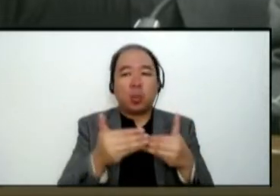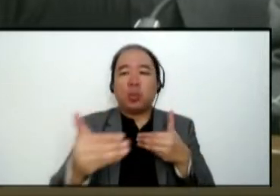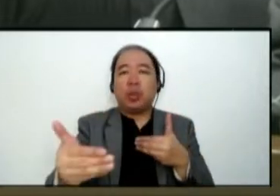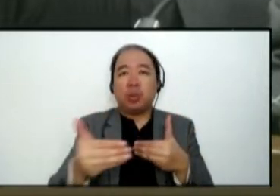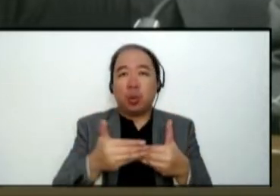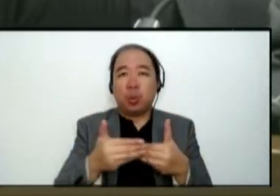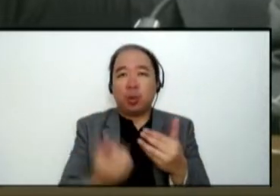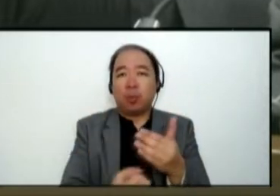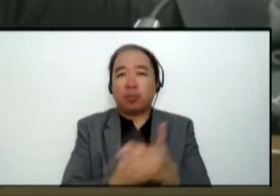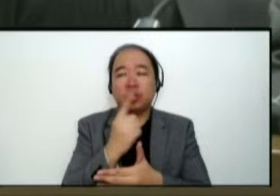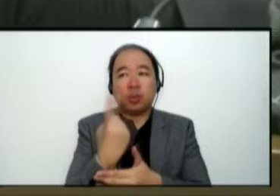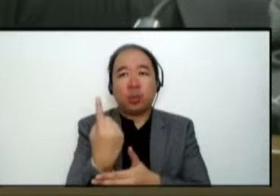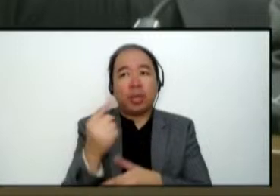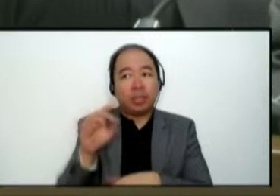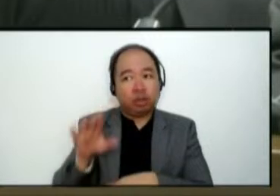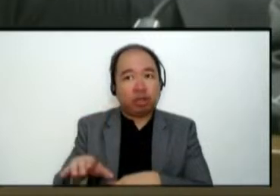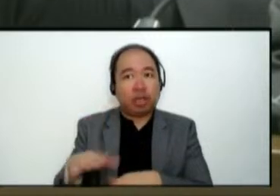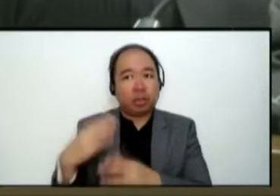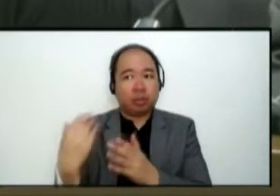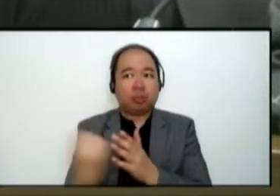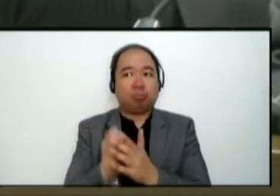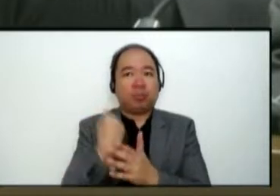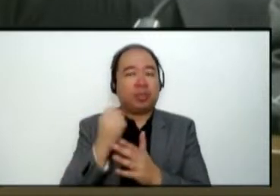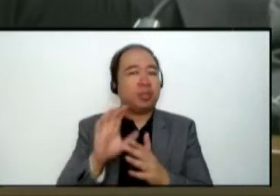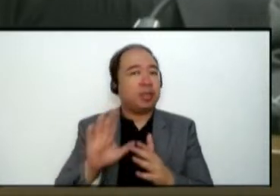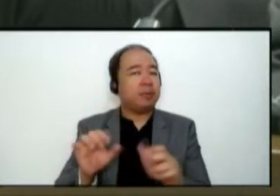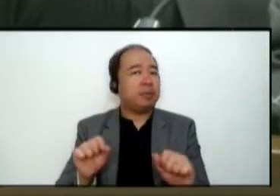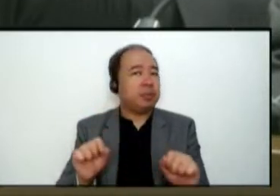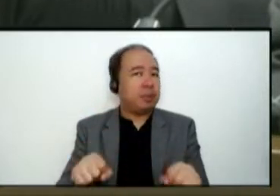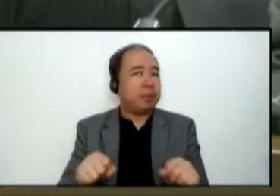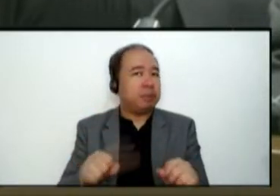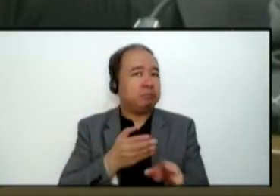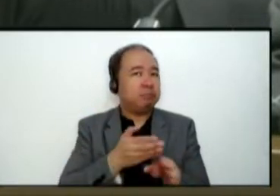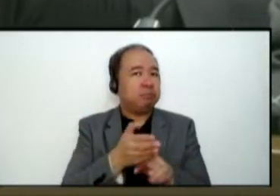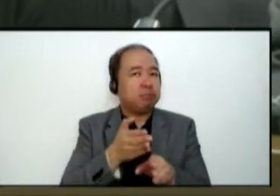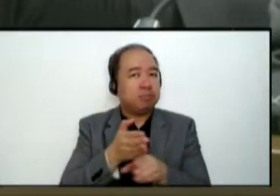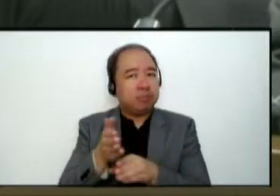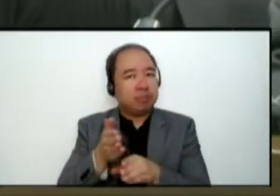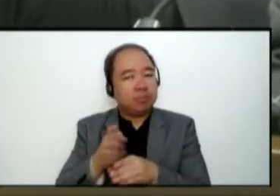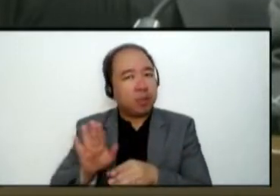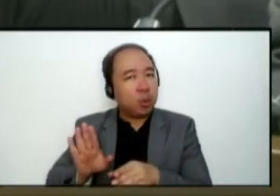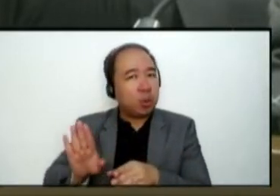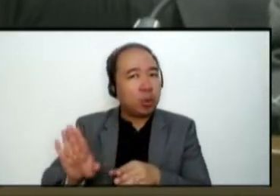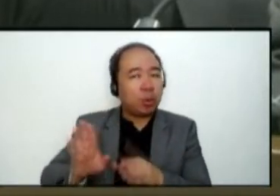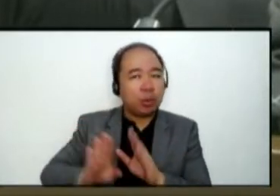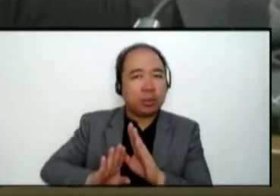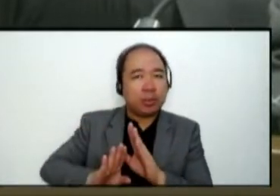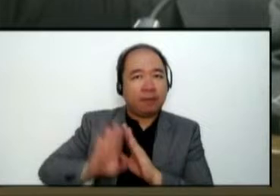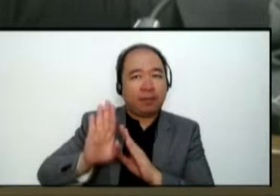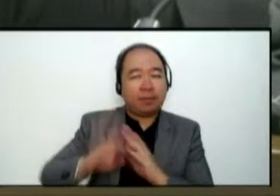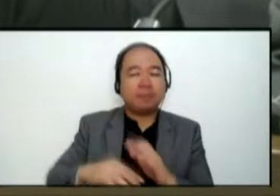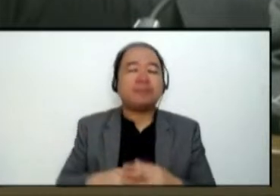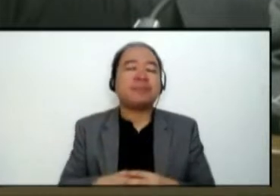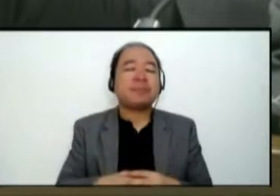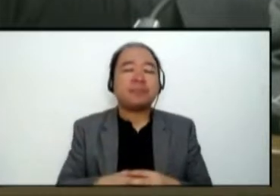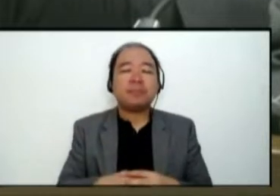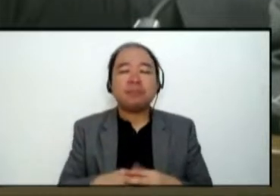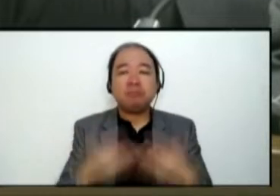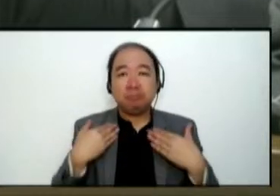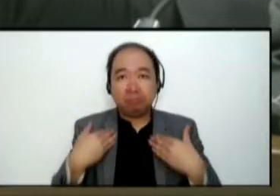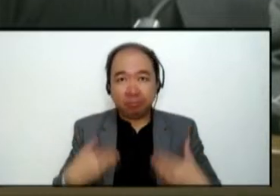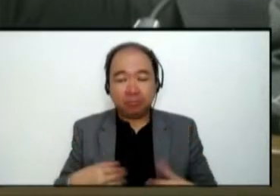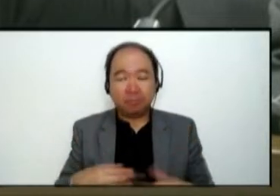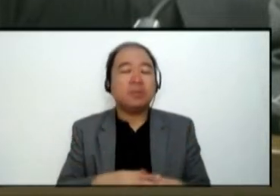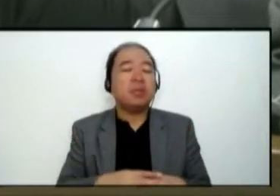full potential in the different aspects of development. Mr. Chair,